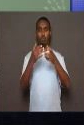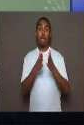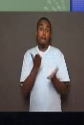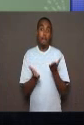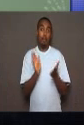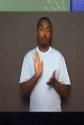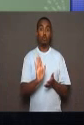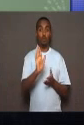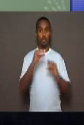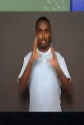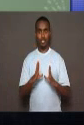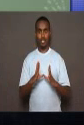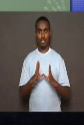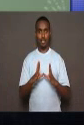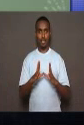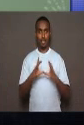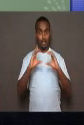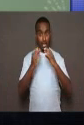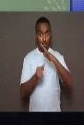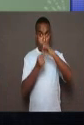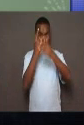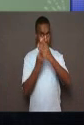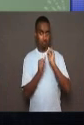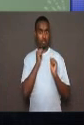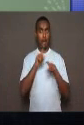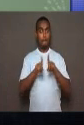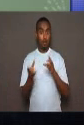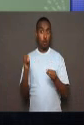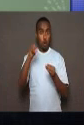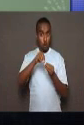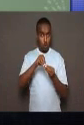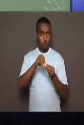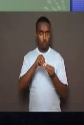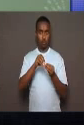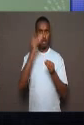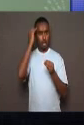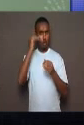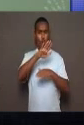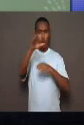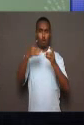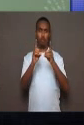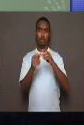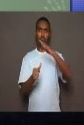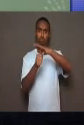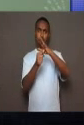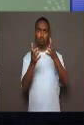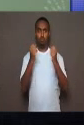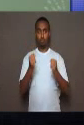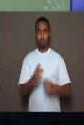Maybe your teacher is not only the head of your classroom, but also the head of a whole department.